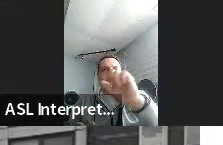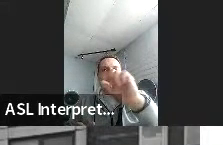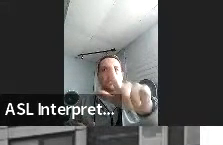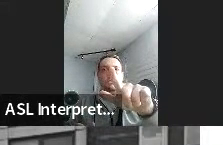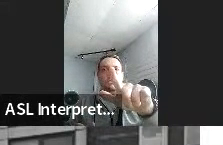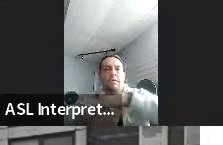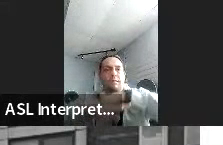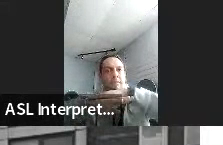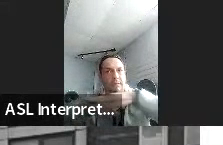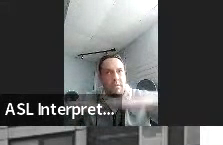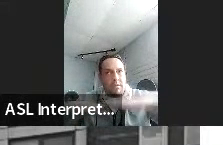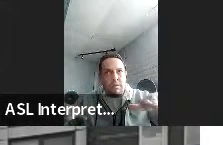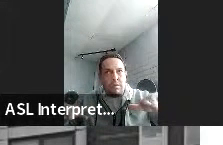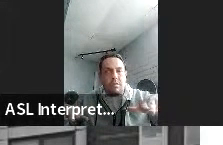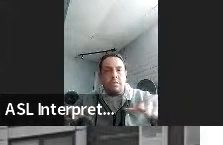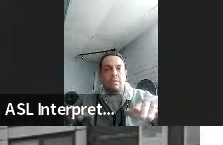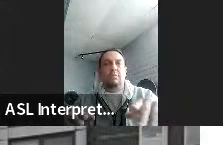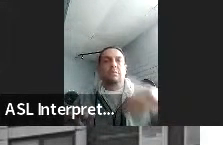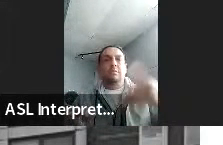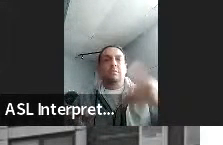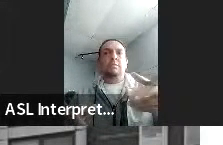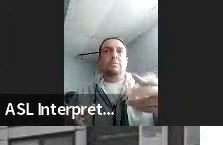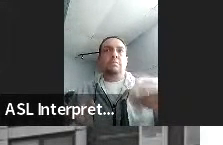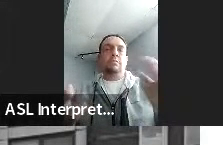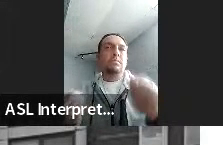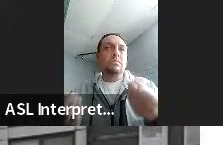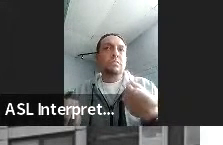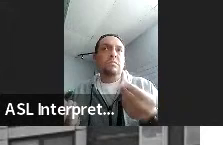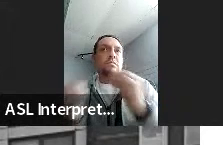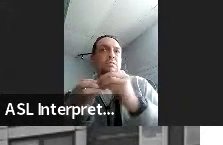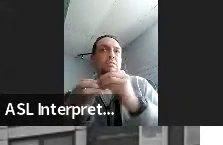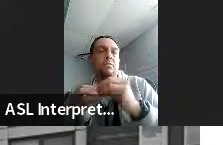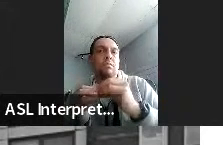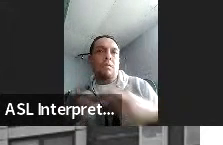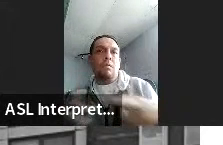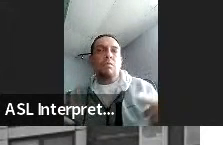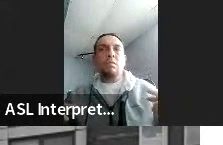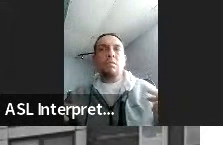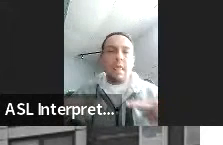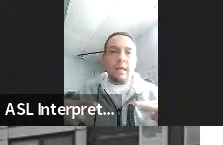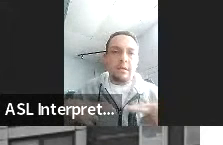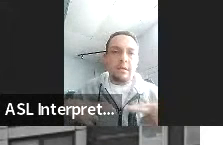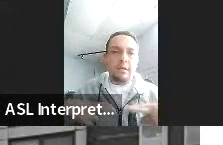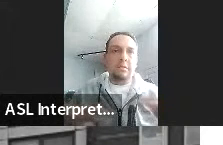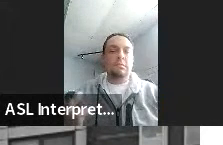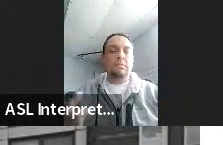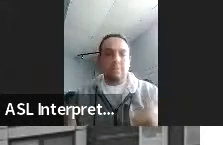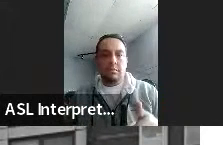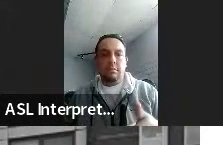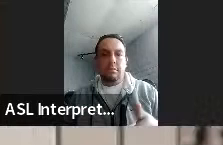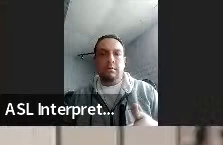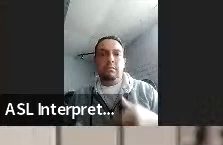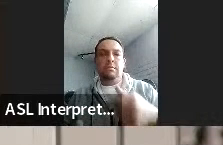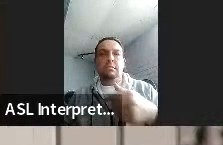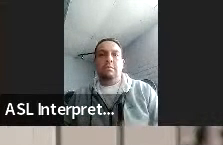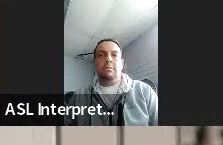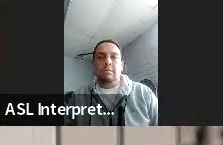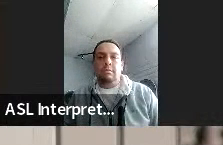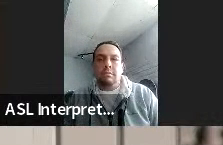pedestrian activity and more relaxed in the city's more auto-oriented commercial corridors. Next slide, please.